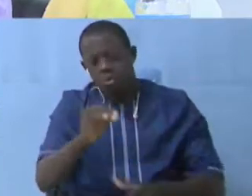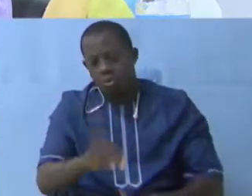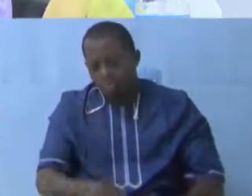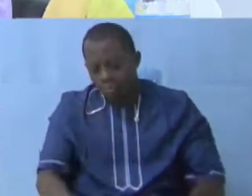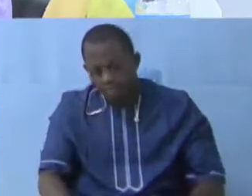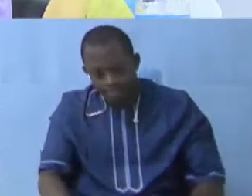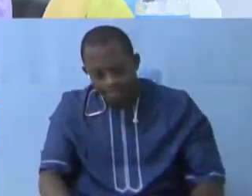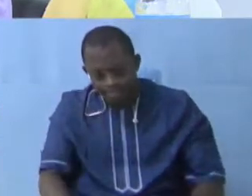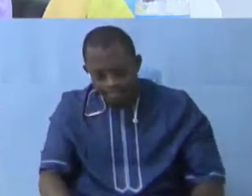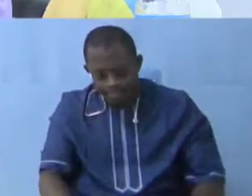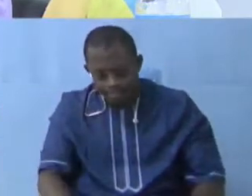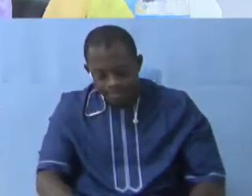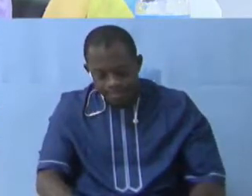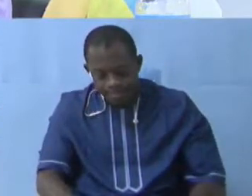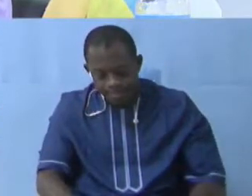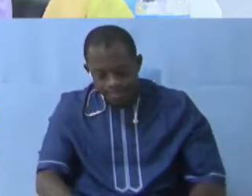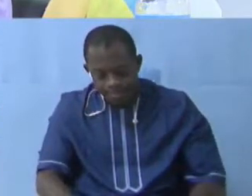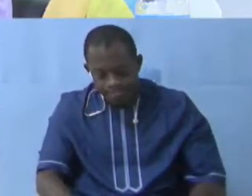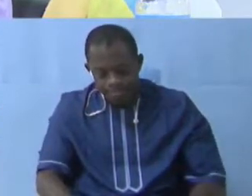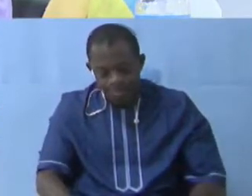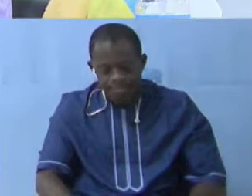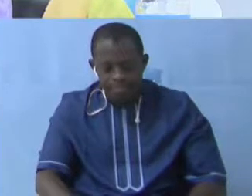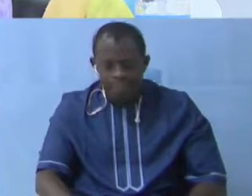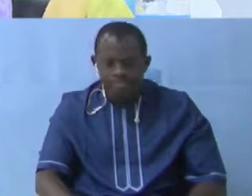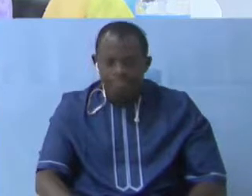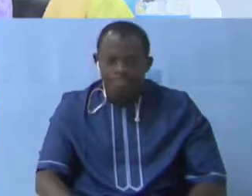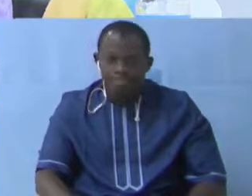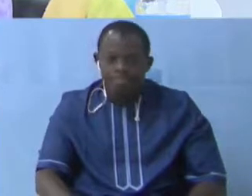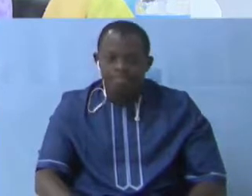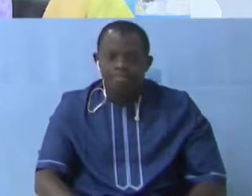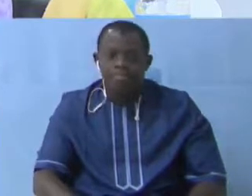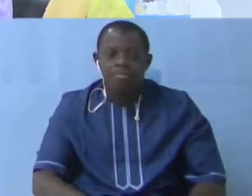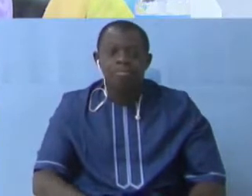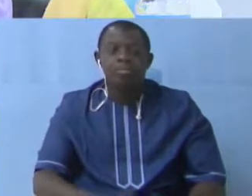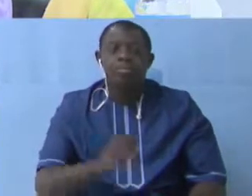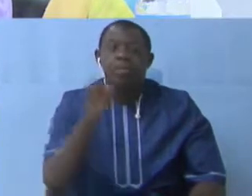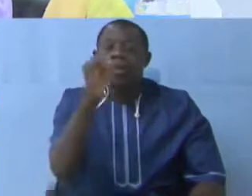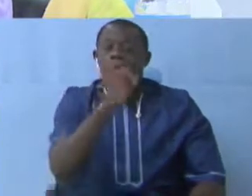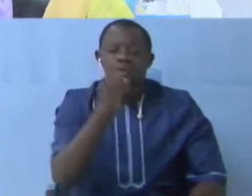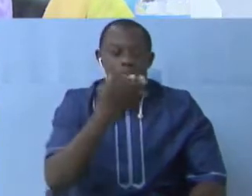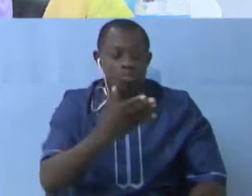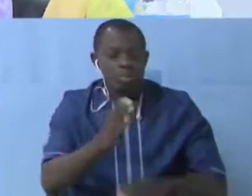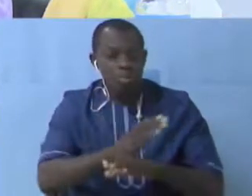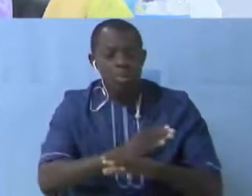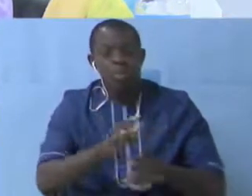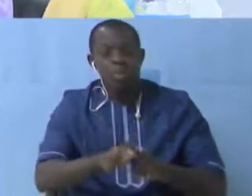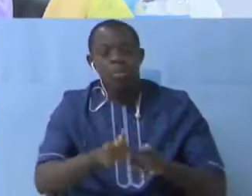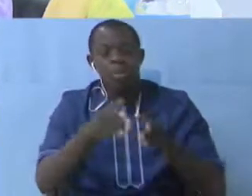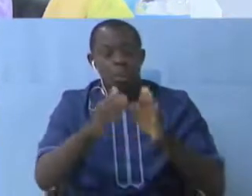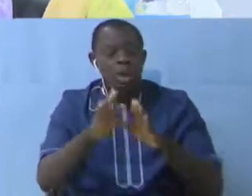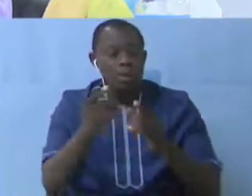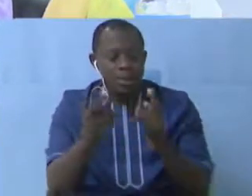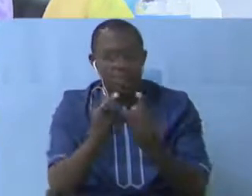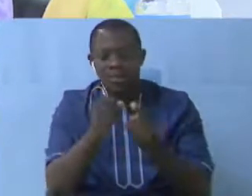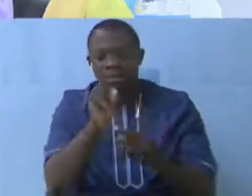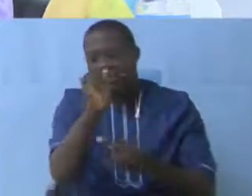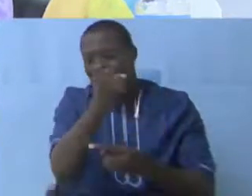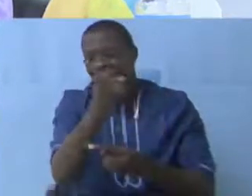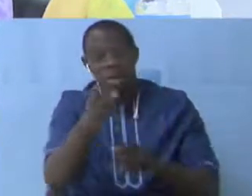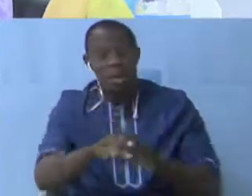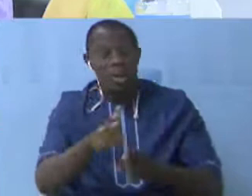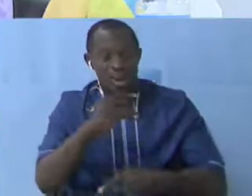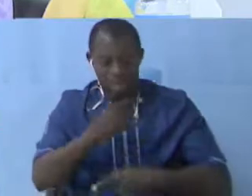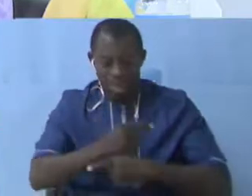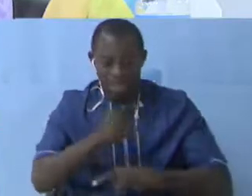genn parti manko ñu xamee ko coalition bi. Because also the space was quite tight, the online media, the Gambian